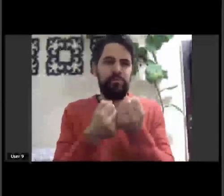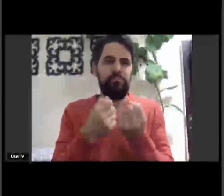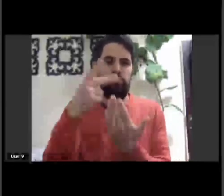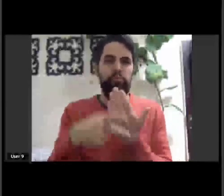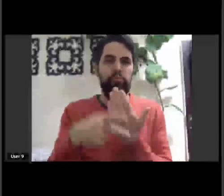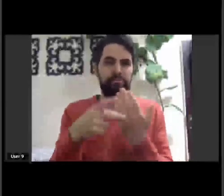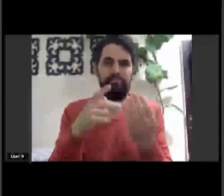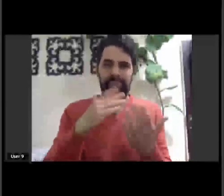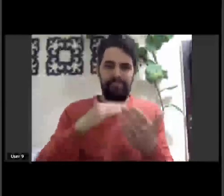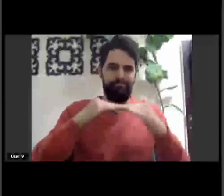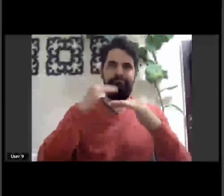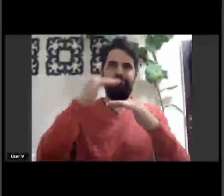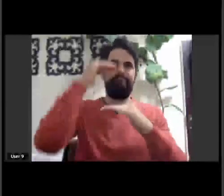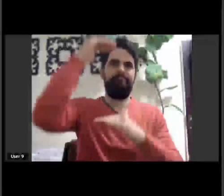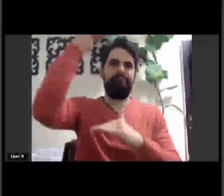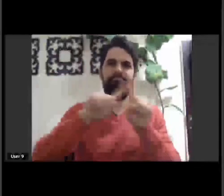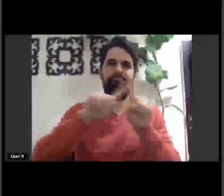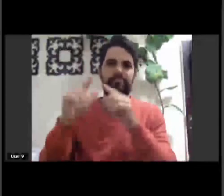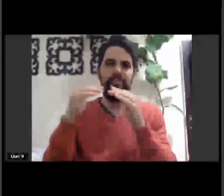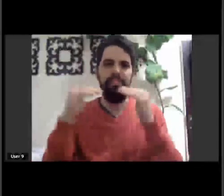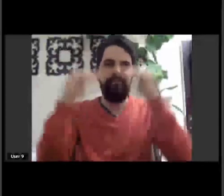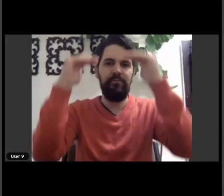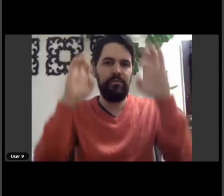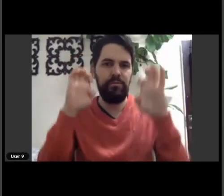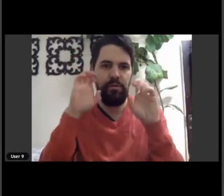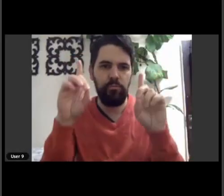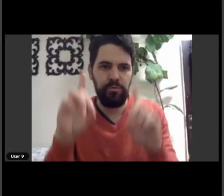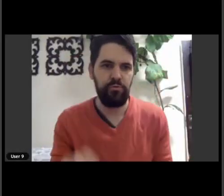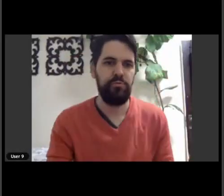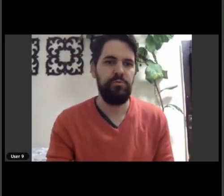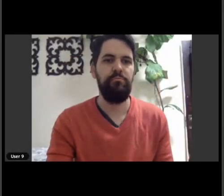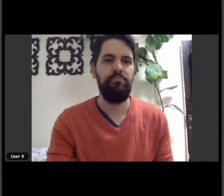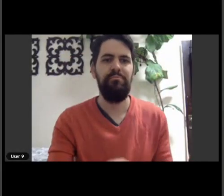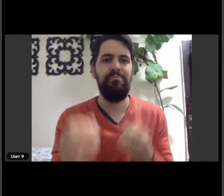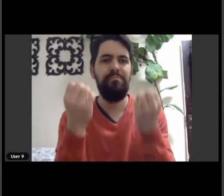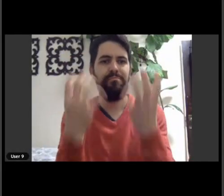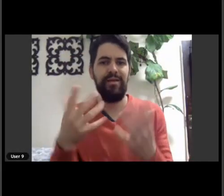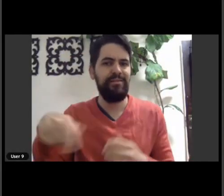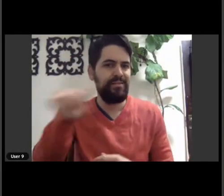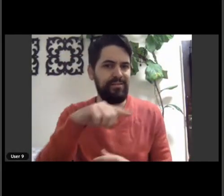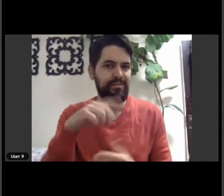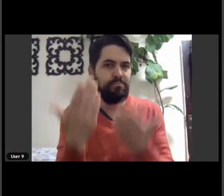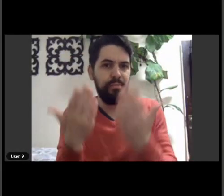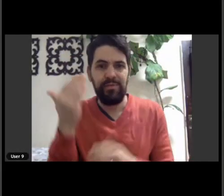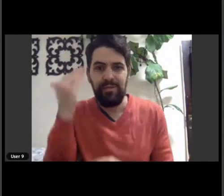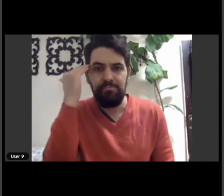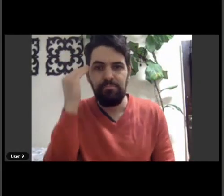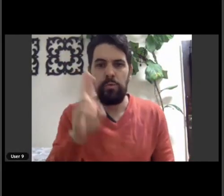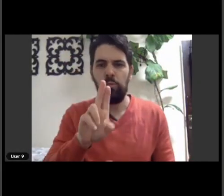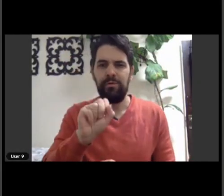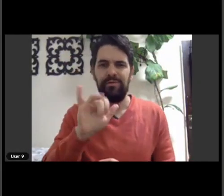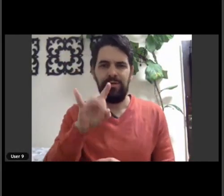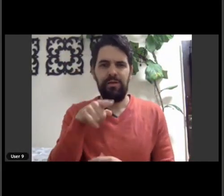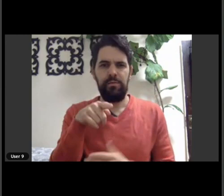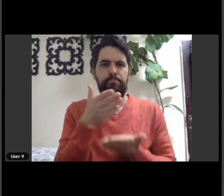those most marginalized populations and support them within our programming at all levels of the education system.